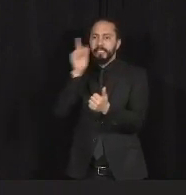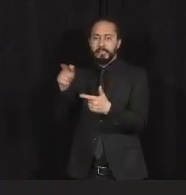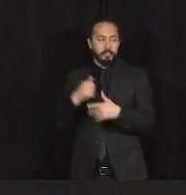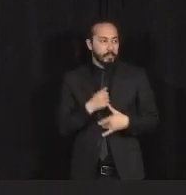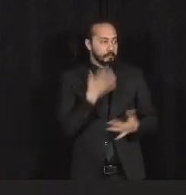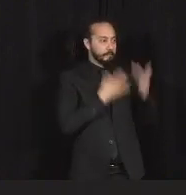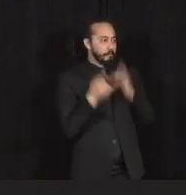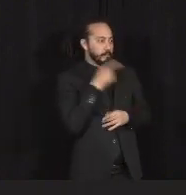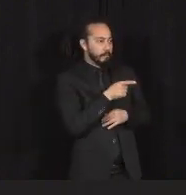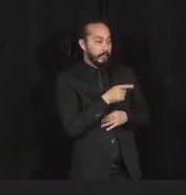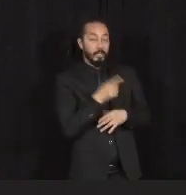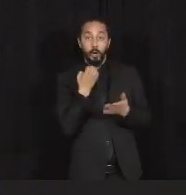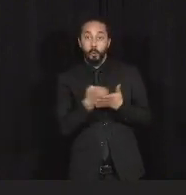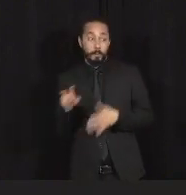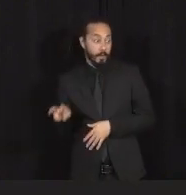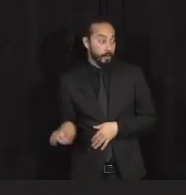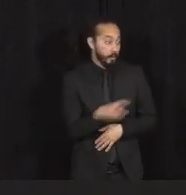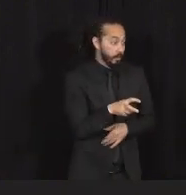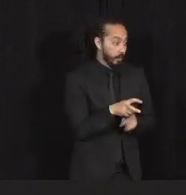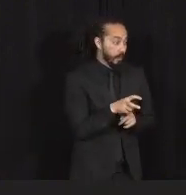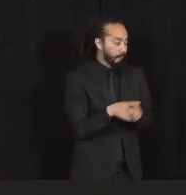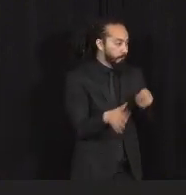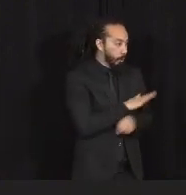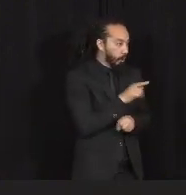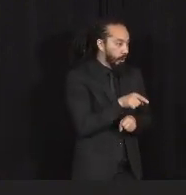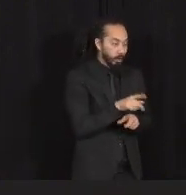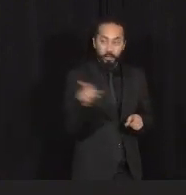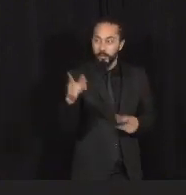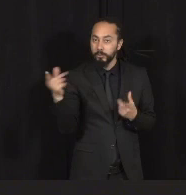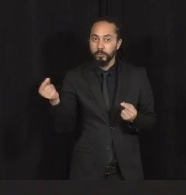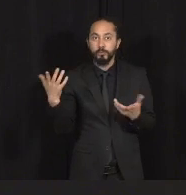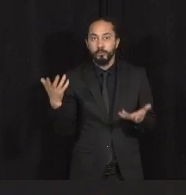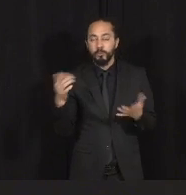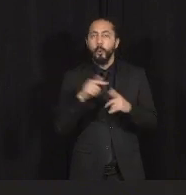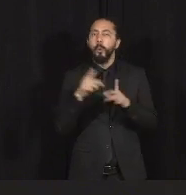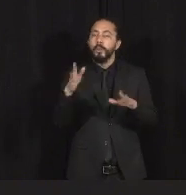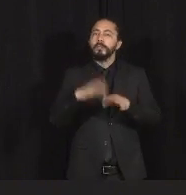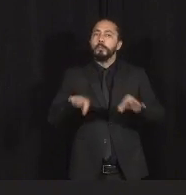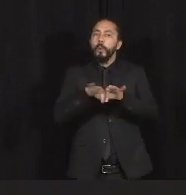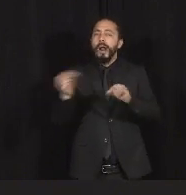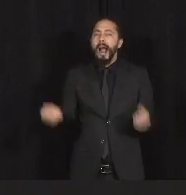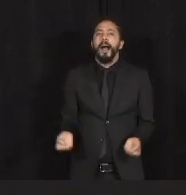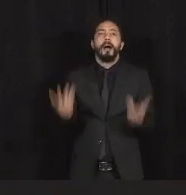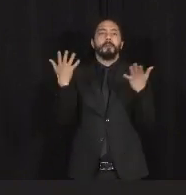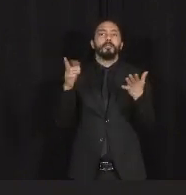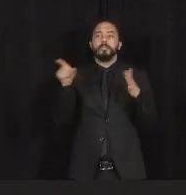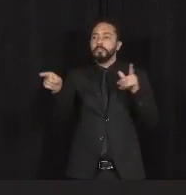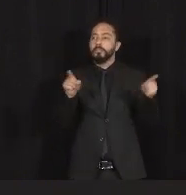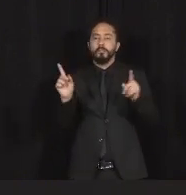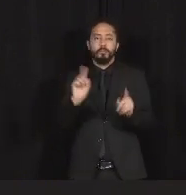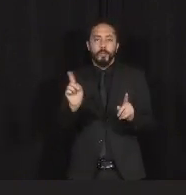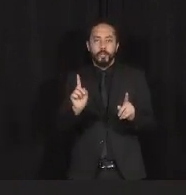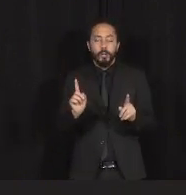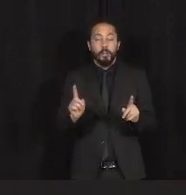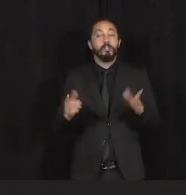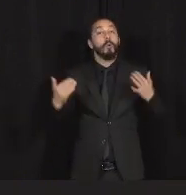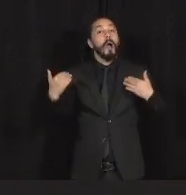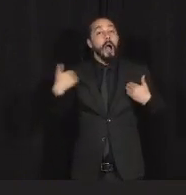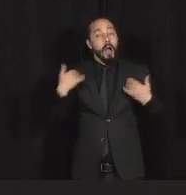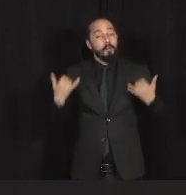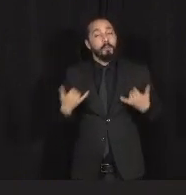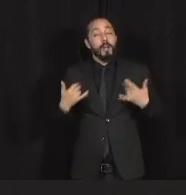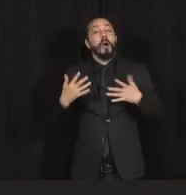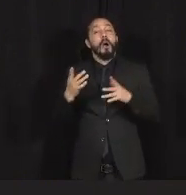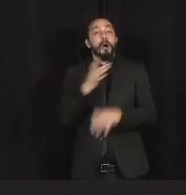to try to offset some of the risk associated to that is we have a provincial command table that is run by critical care docs and